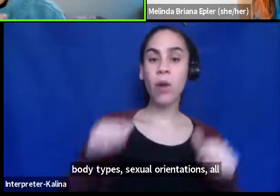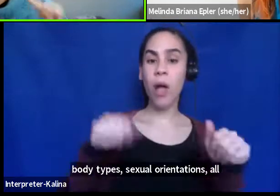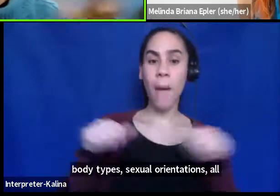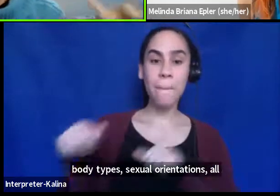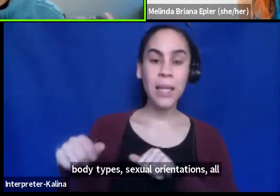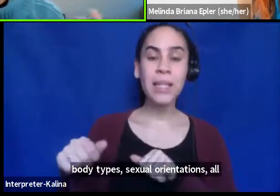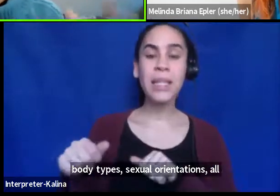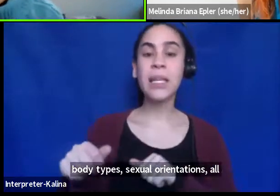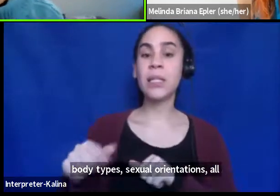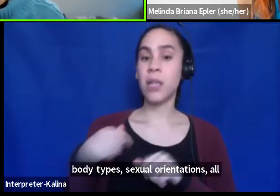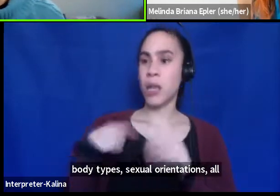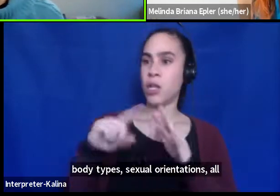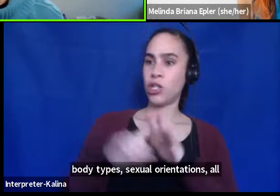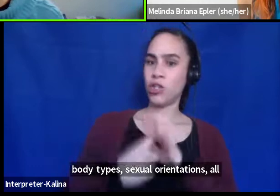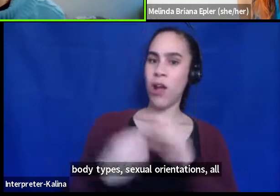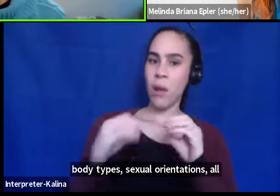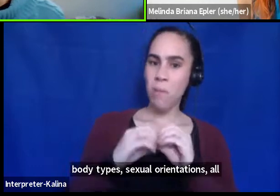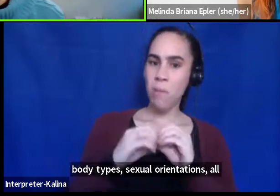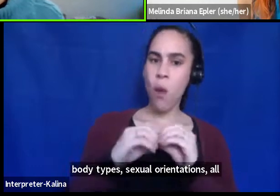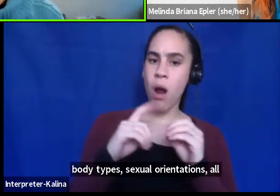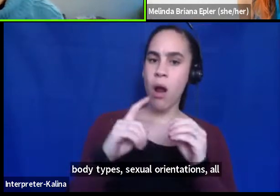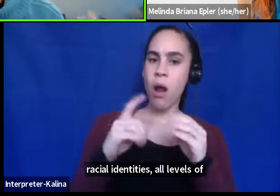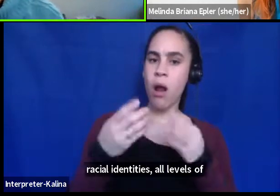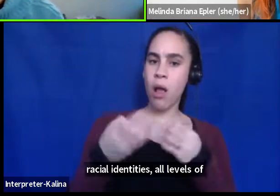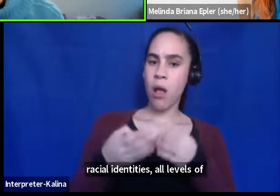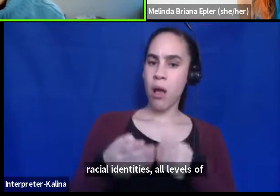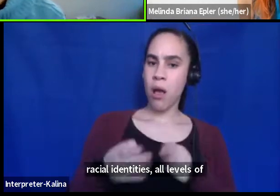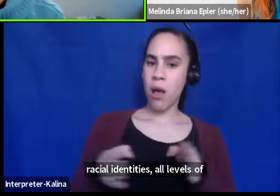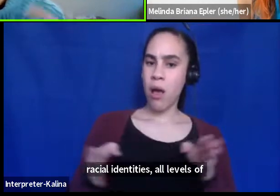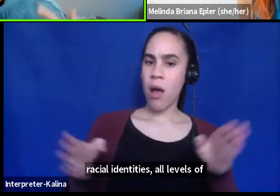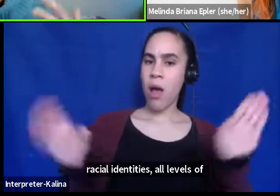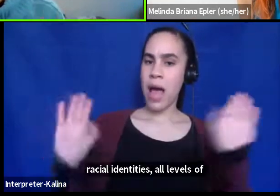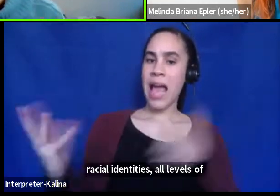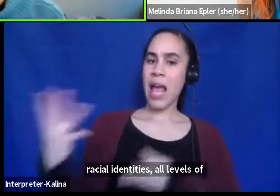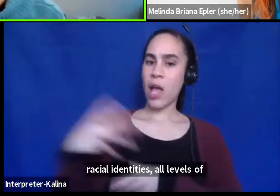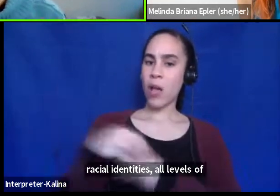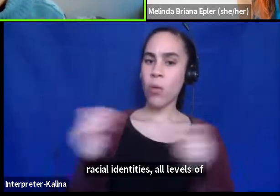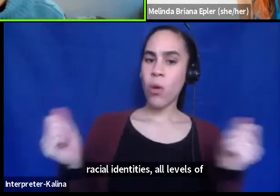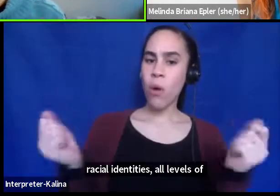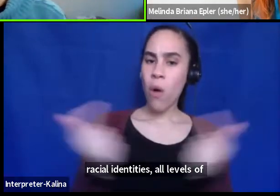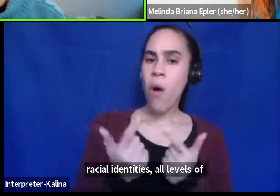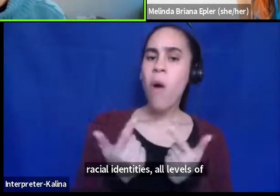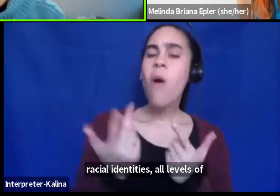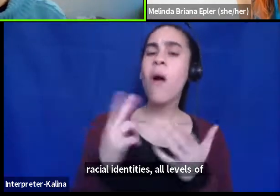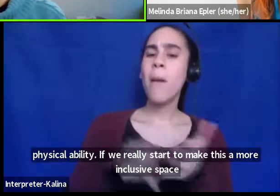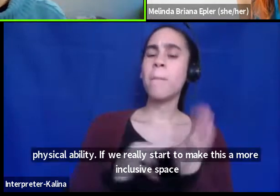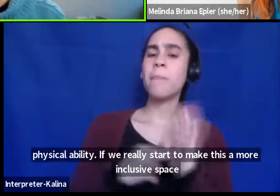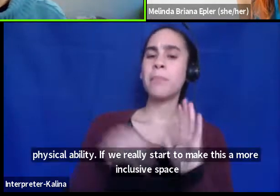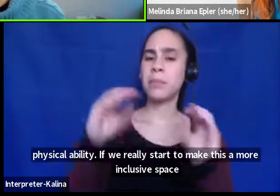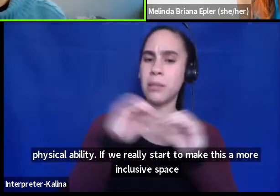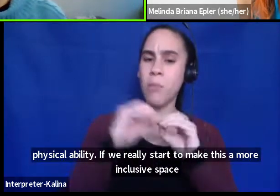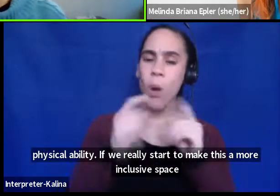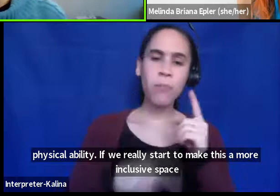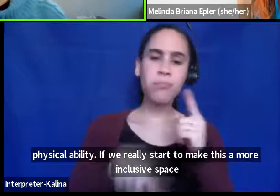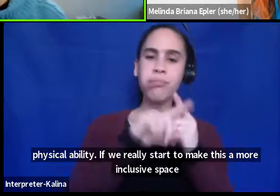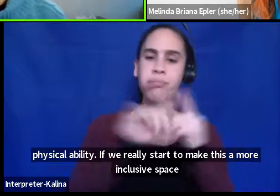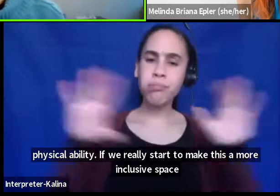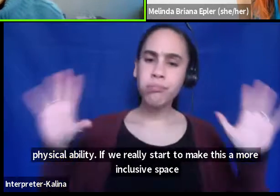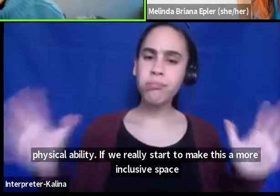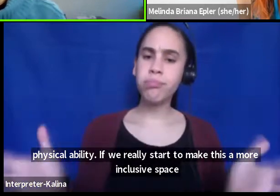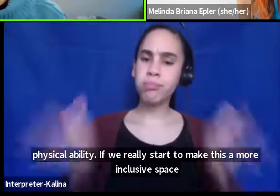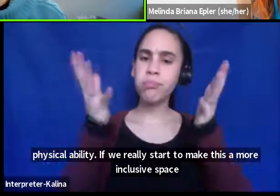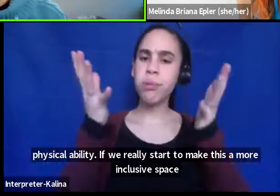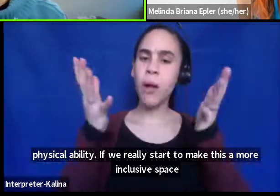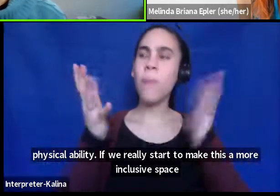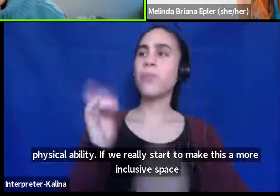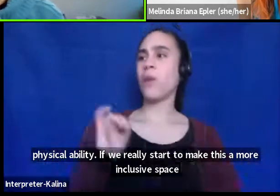we start to really make this a more inclusive space, it's actually going to uplift people where maybe I do see